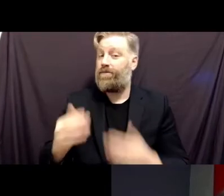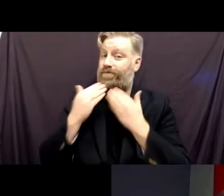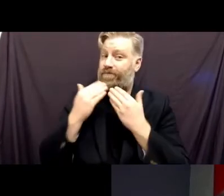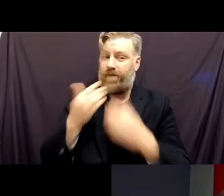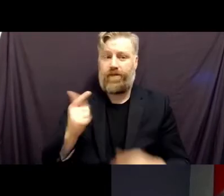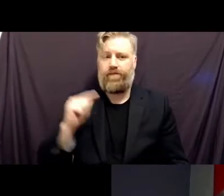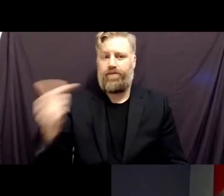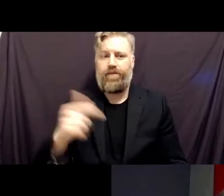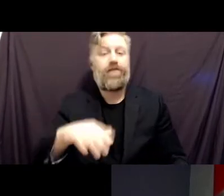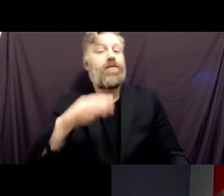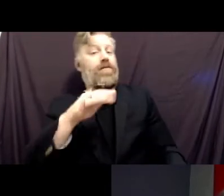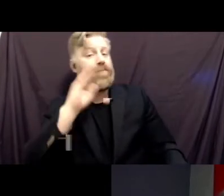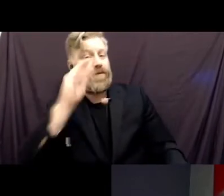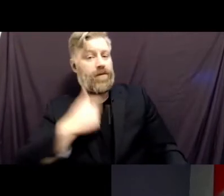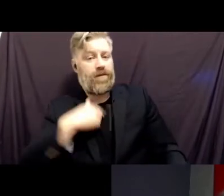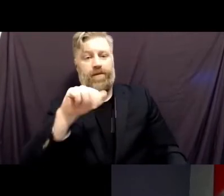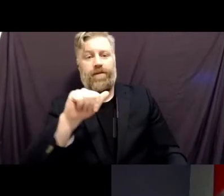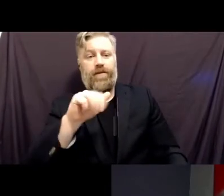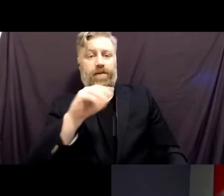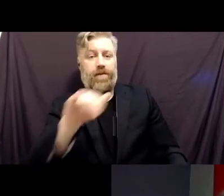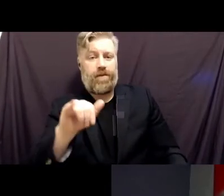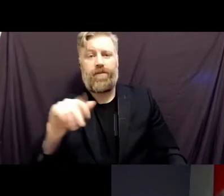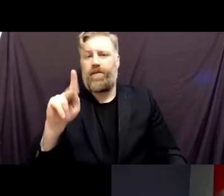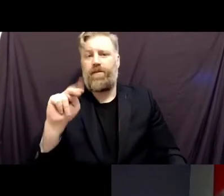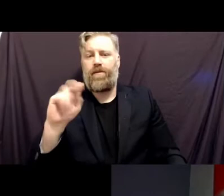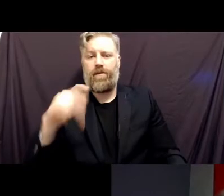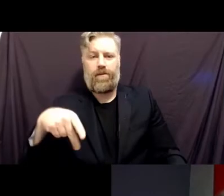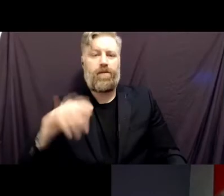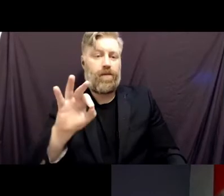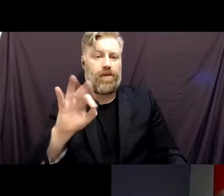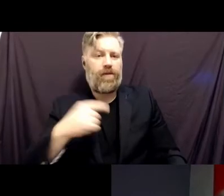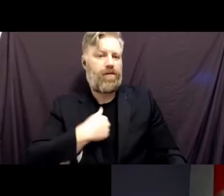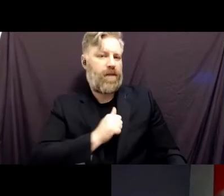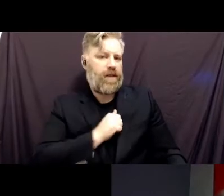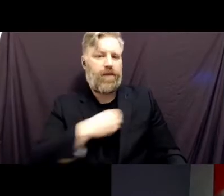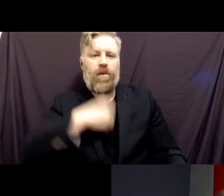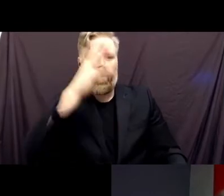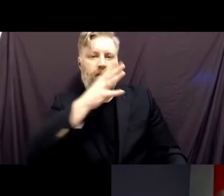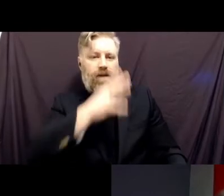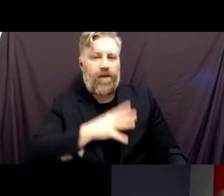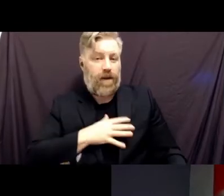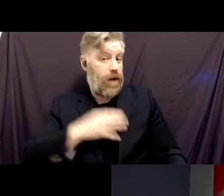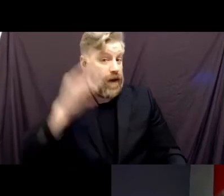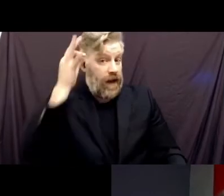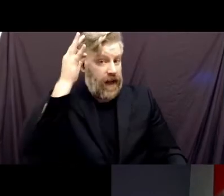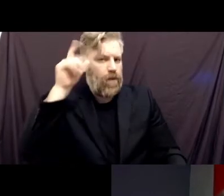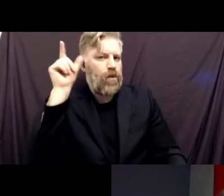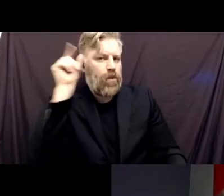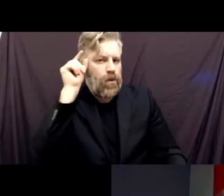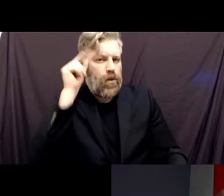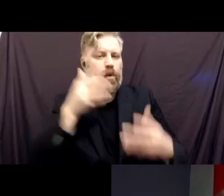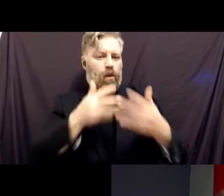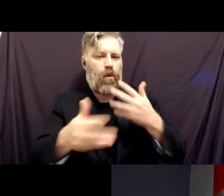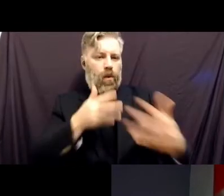Hi, I'm Amy Aber-Knopf, and I am a white female with gray short hair. I have a